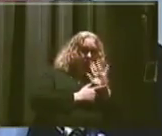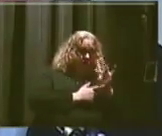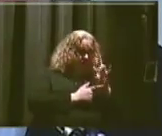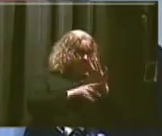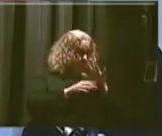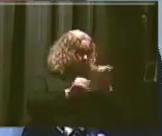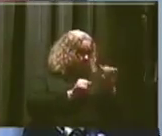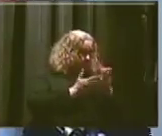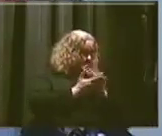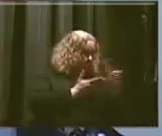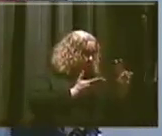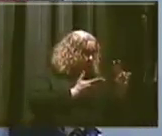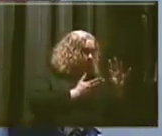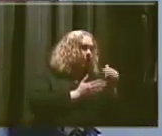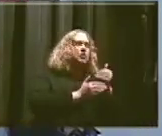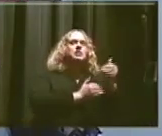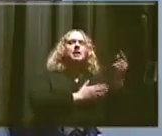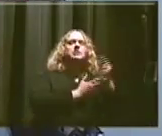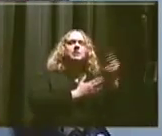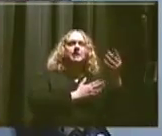or a week? Next weekend.